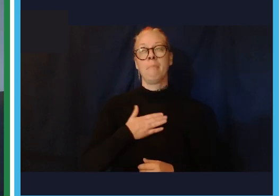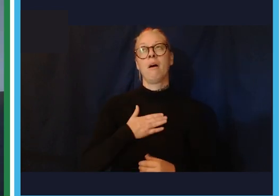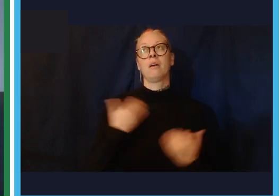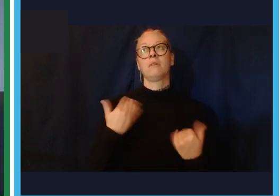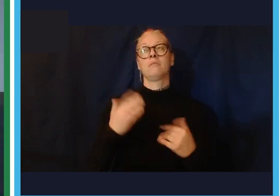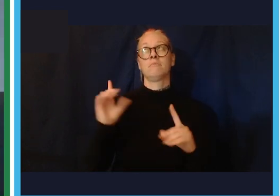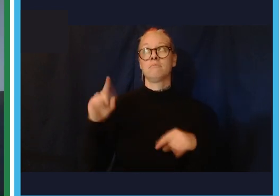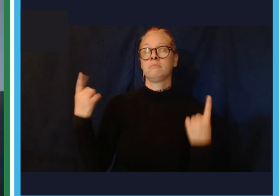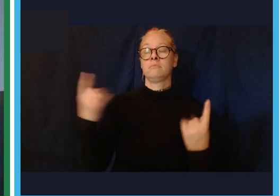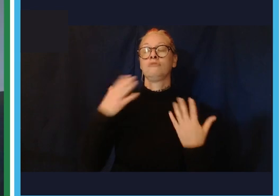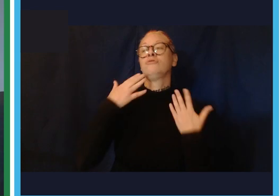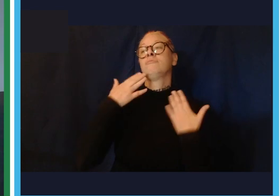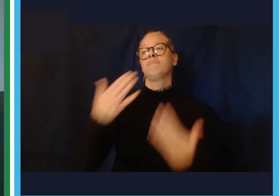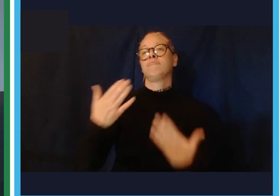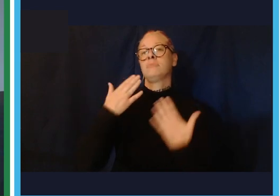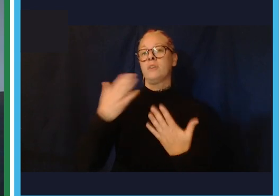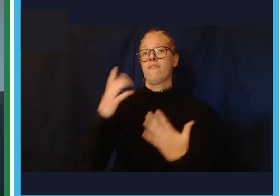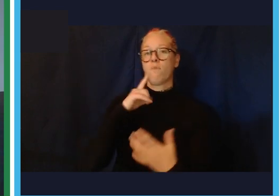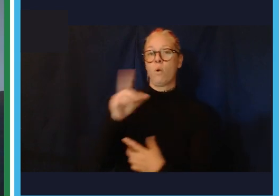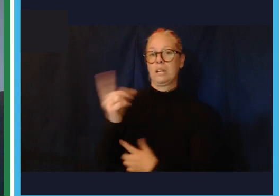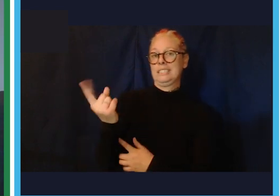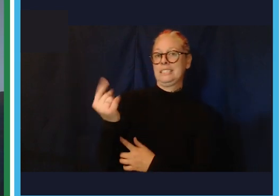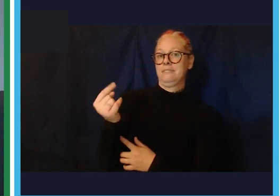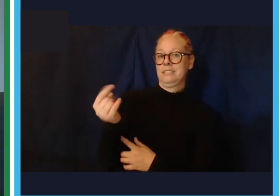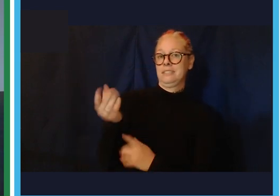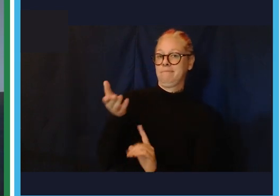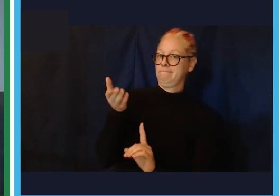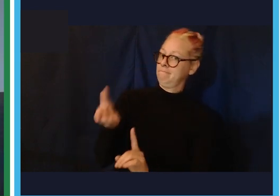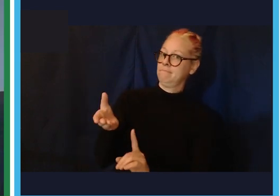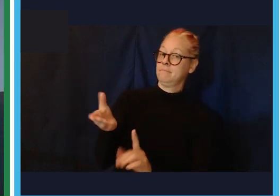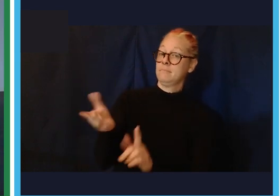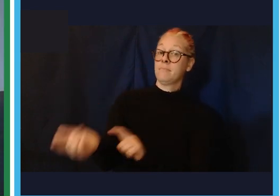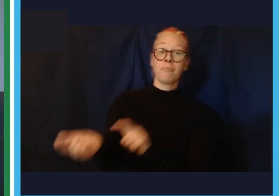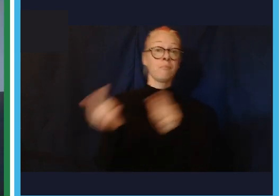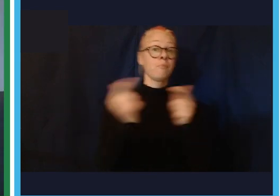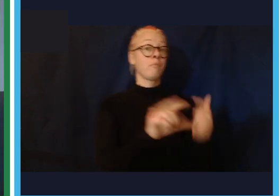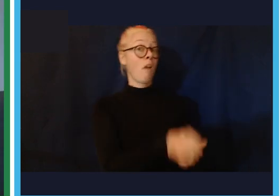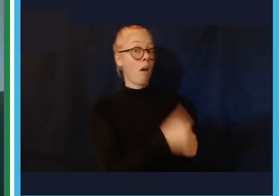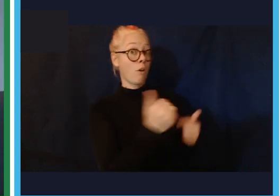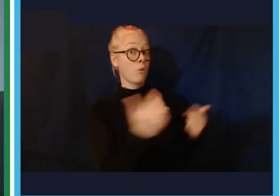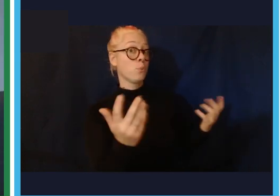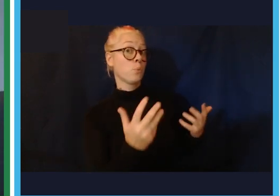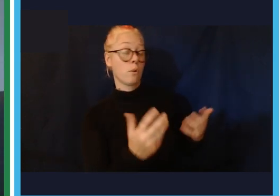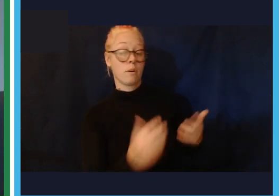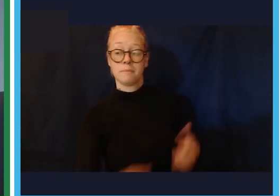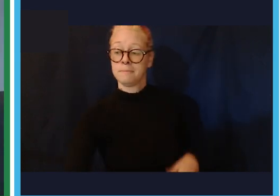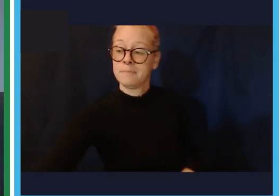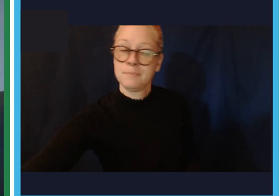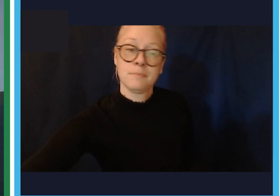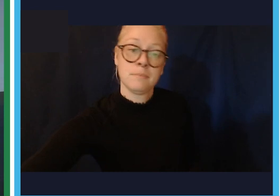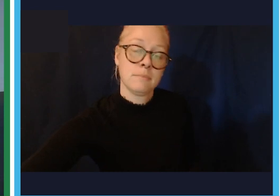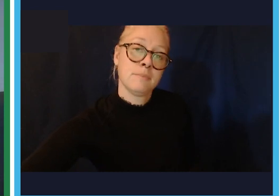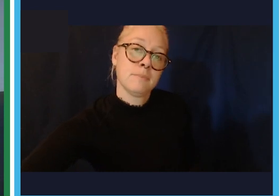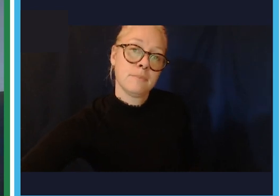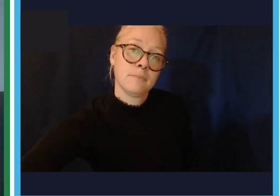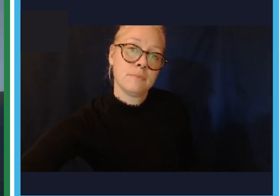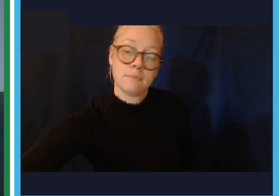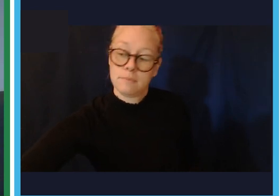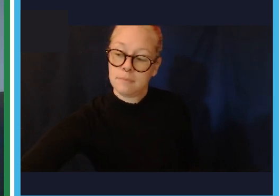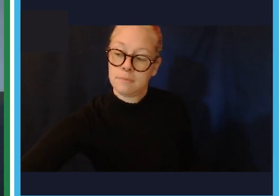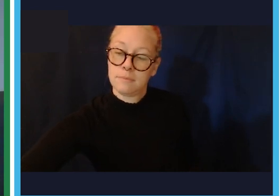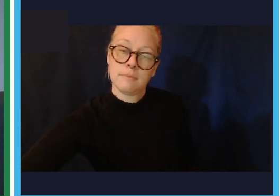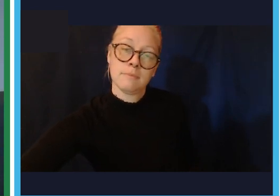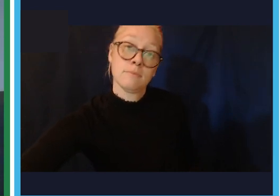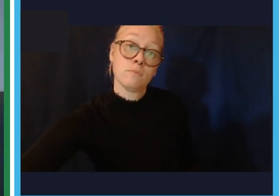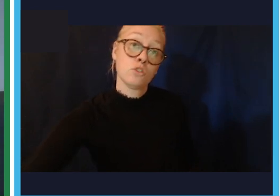on a kids show, same with Ty. On the other side, they have stories that they